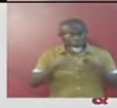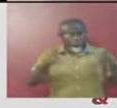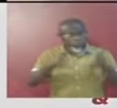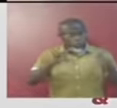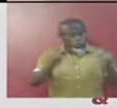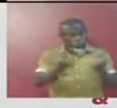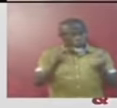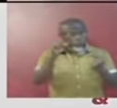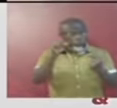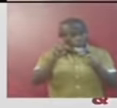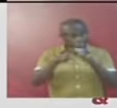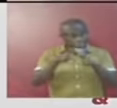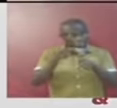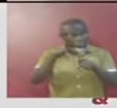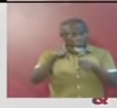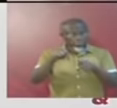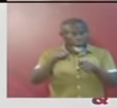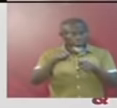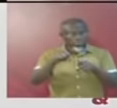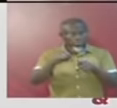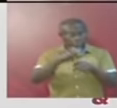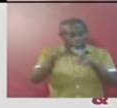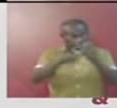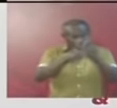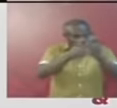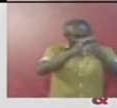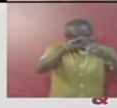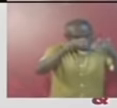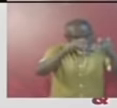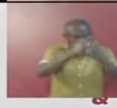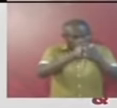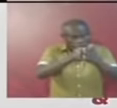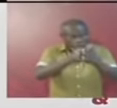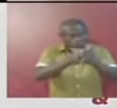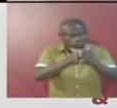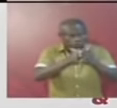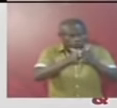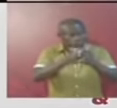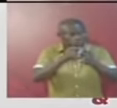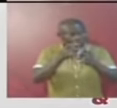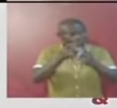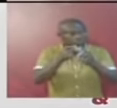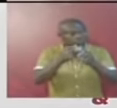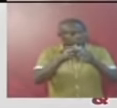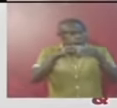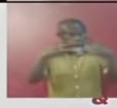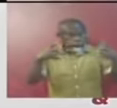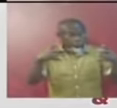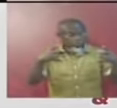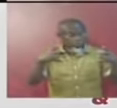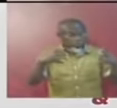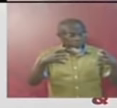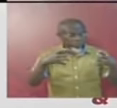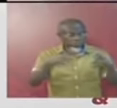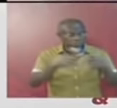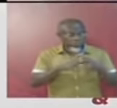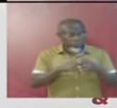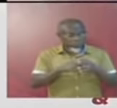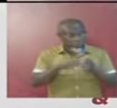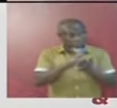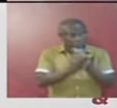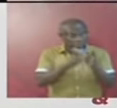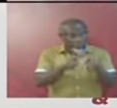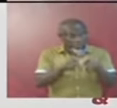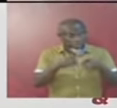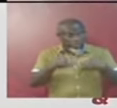them together, there's a lot of correlation between hypertension, people having hypertension and diabetes at the same time. So if you have a